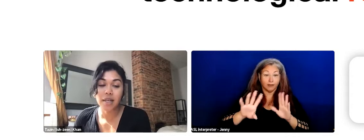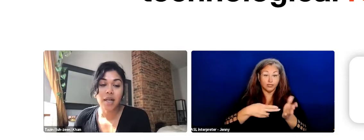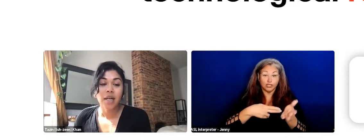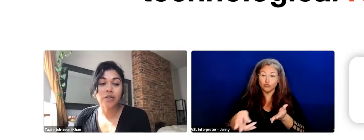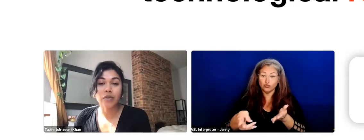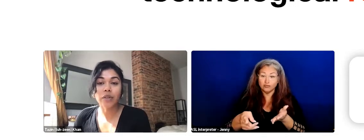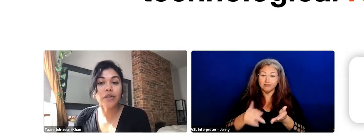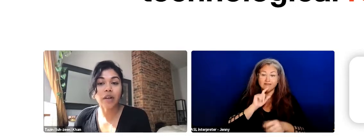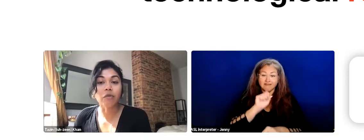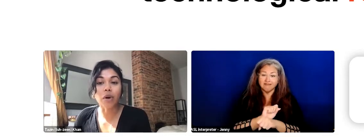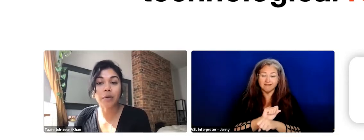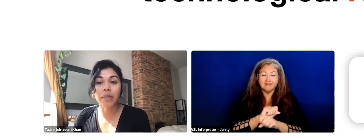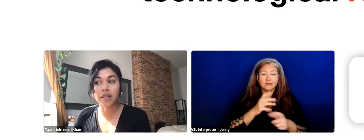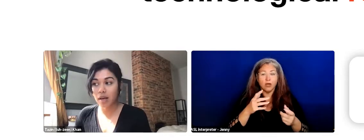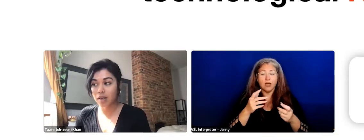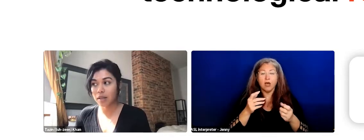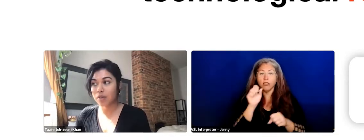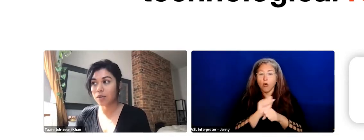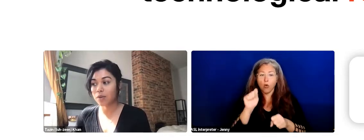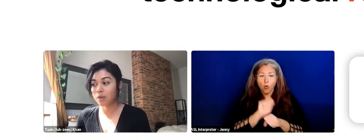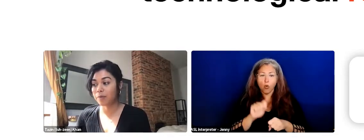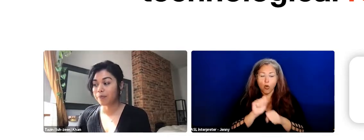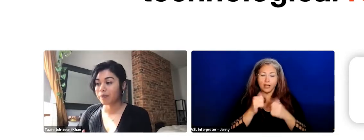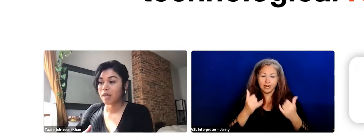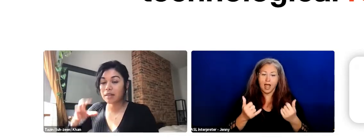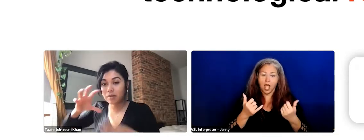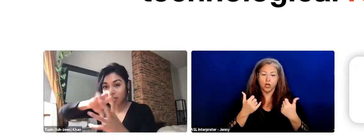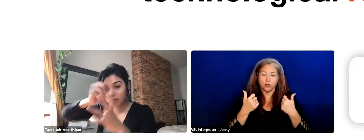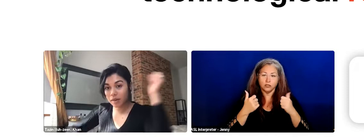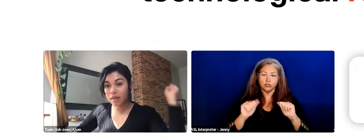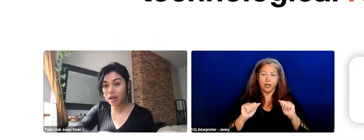is. And so there's a lot of work being done to